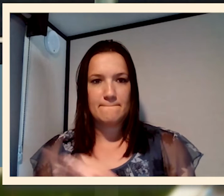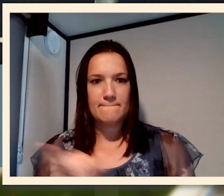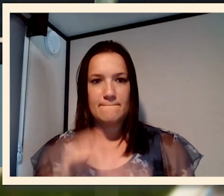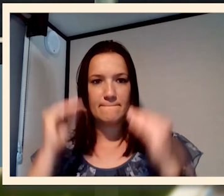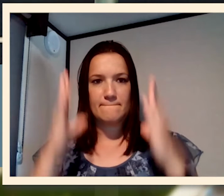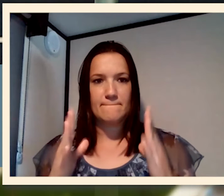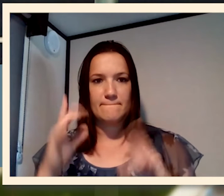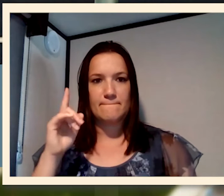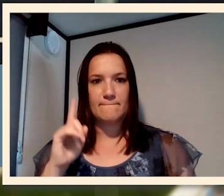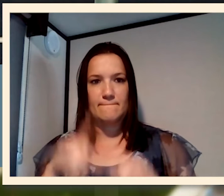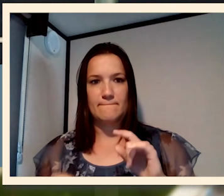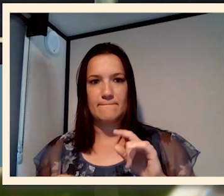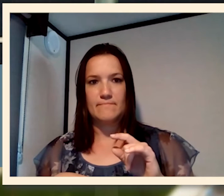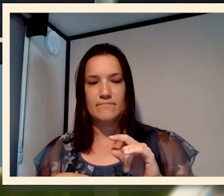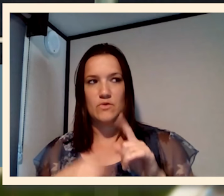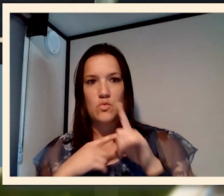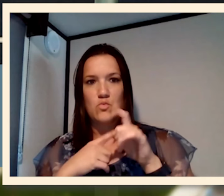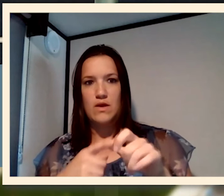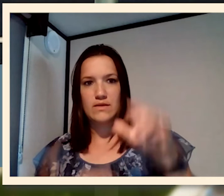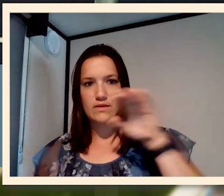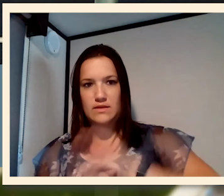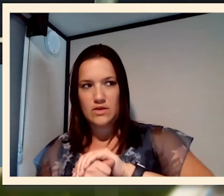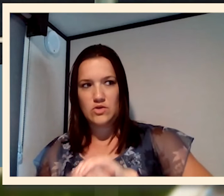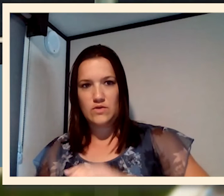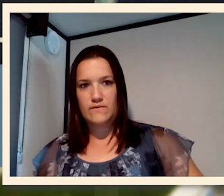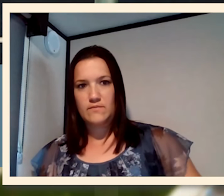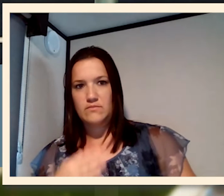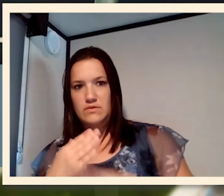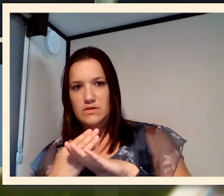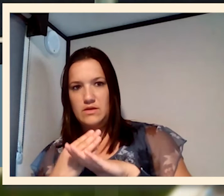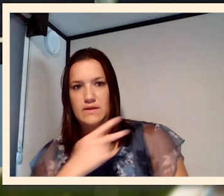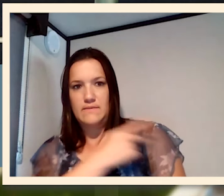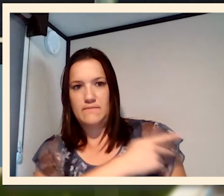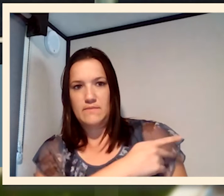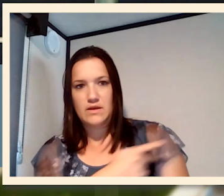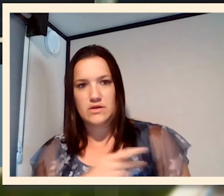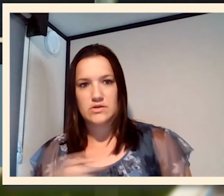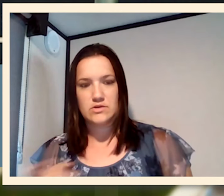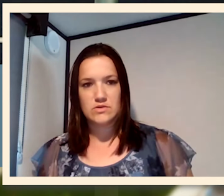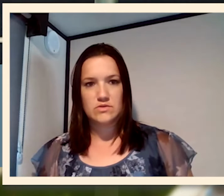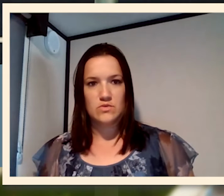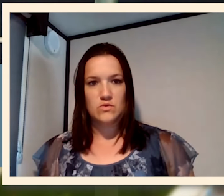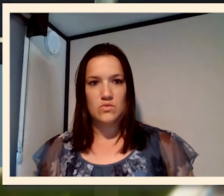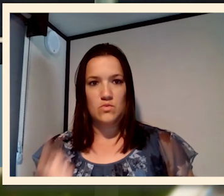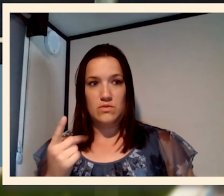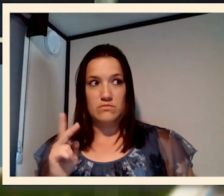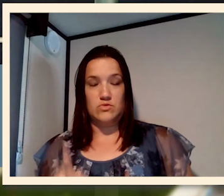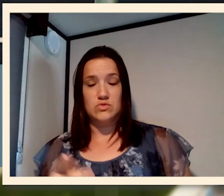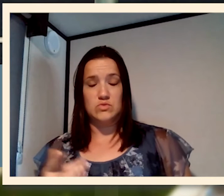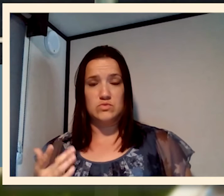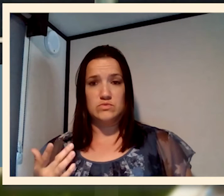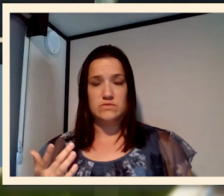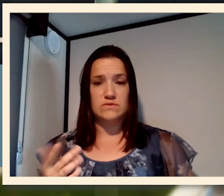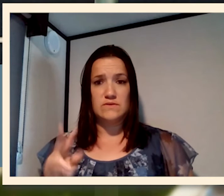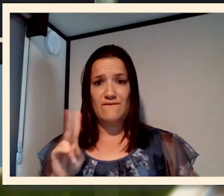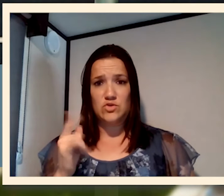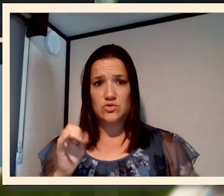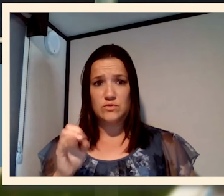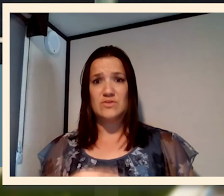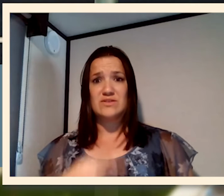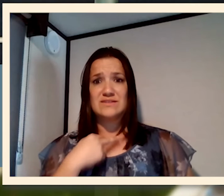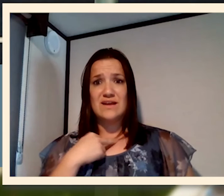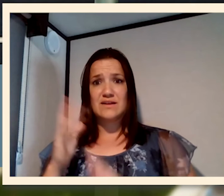Yeah, because nurses are kind of like teachers. You can't run and hide. You have to protect the vulnerable. And a patient is one